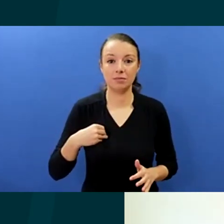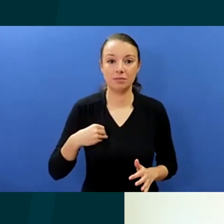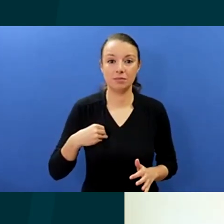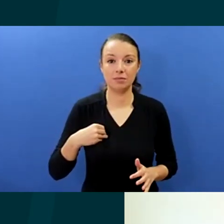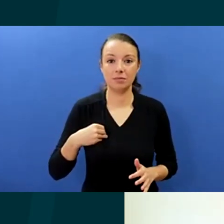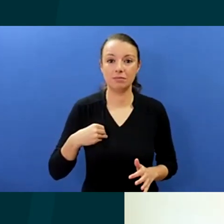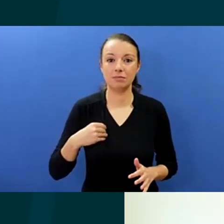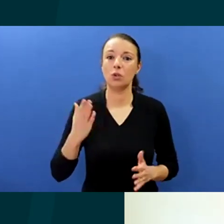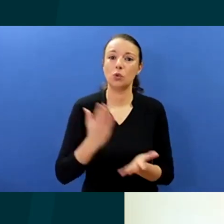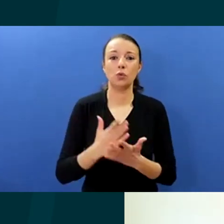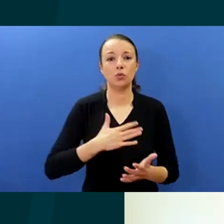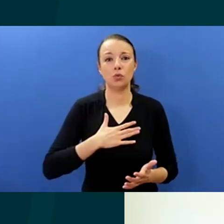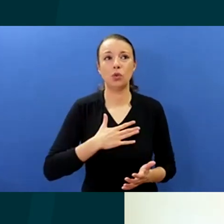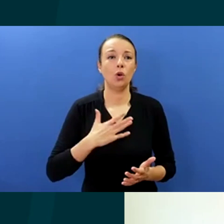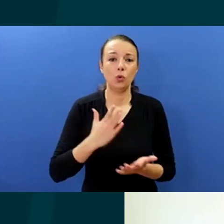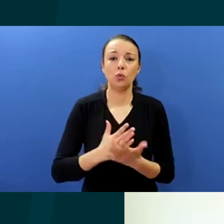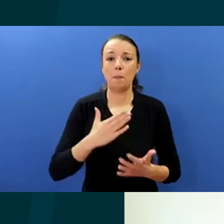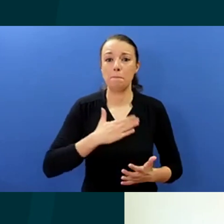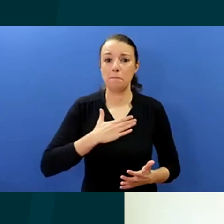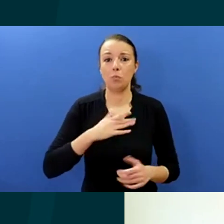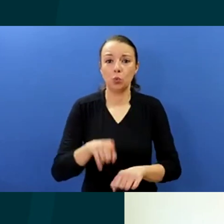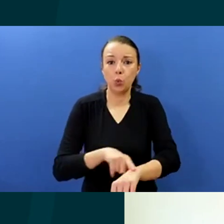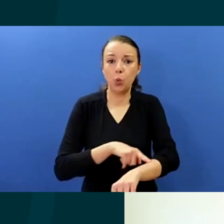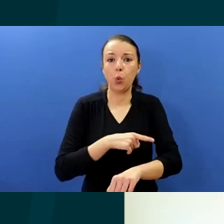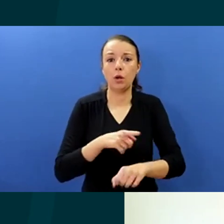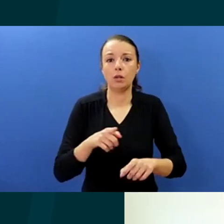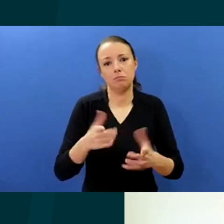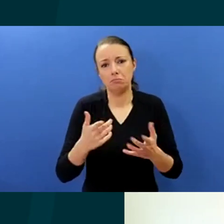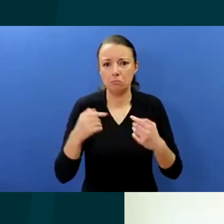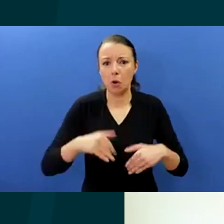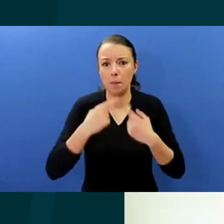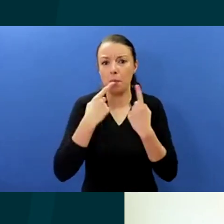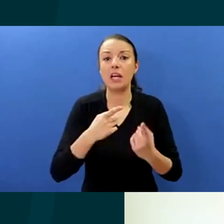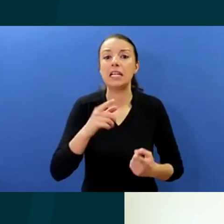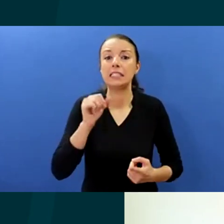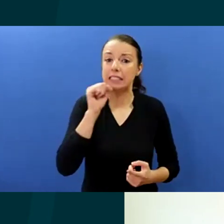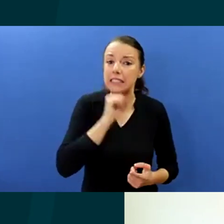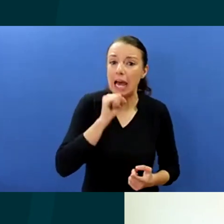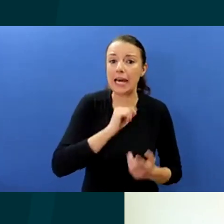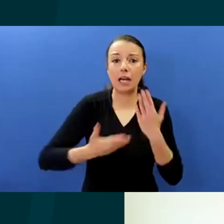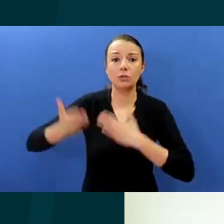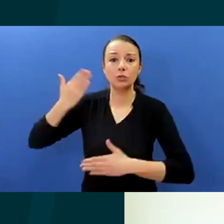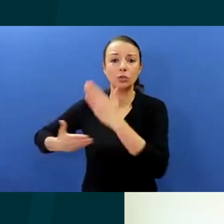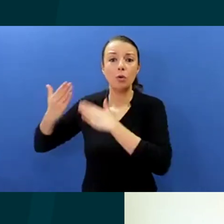The Association of Polish Cities has quite a well-established